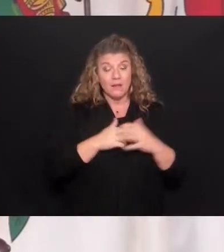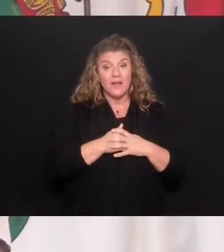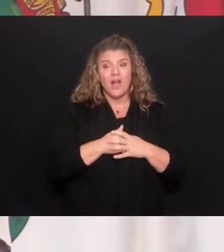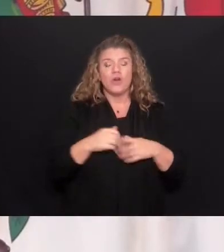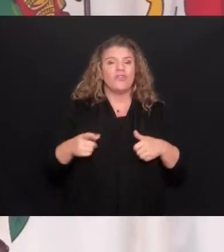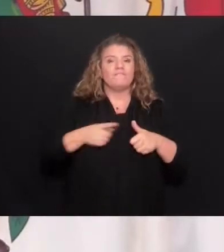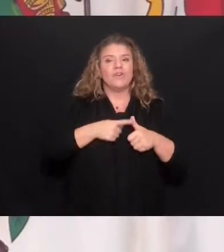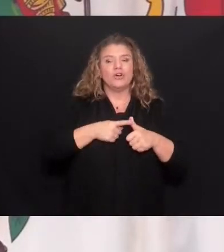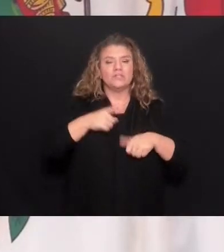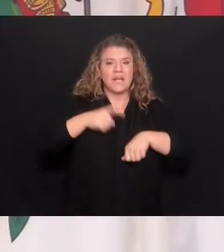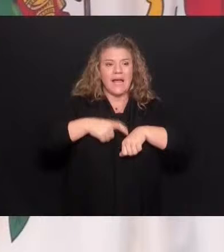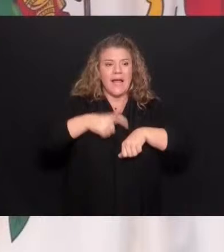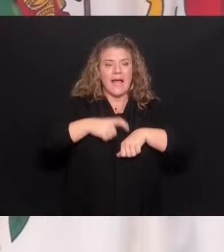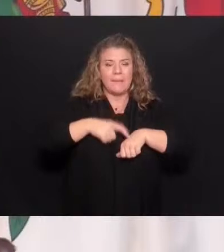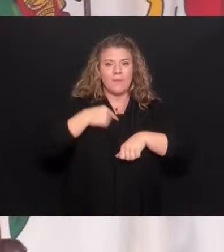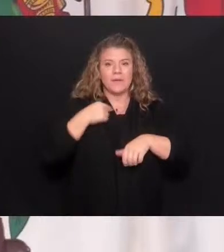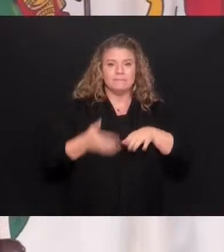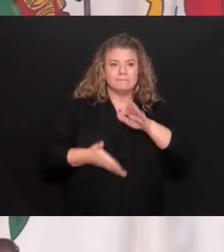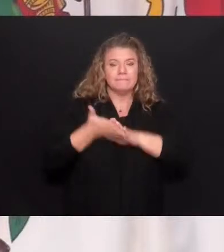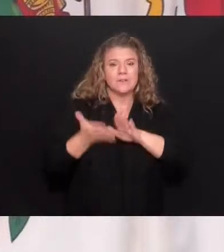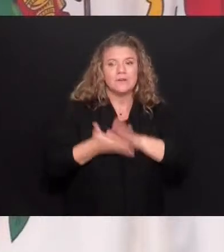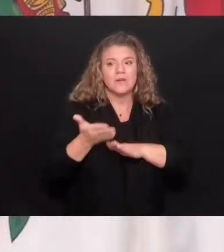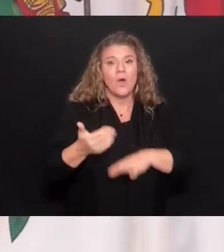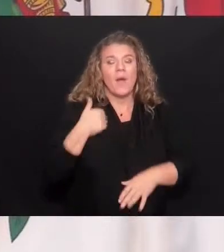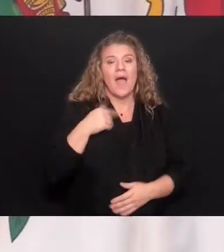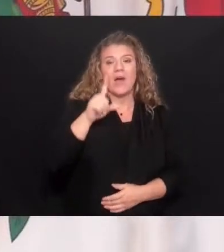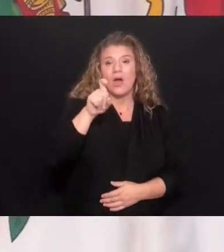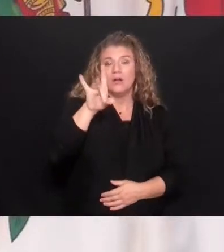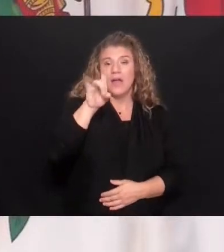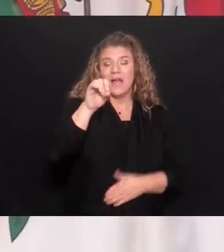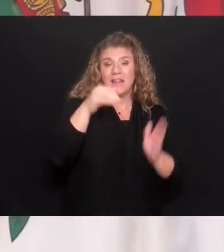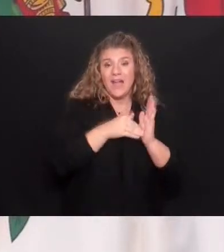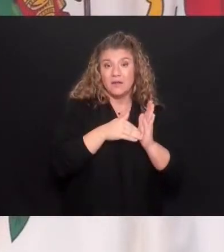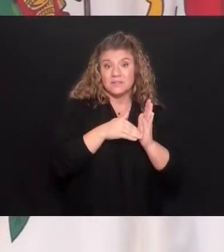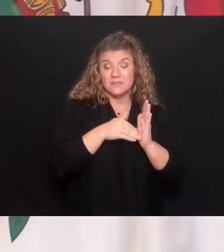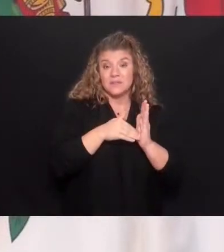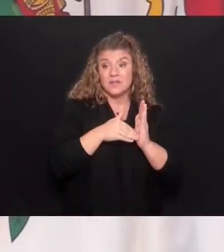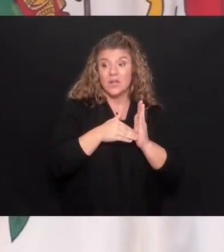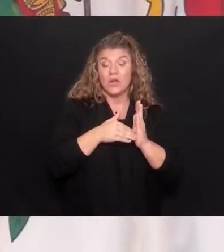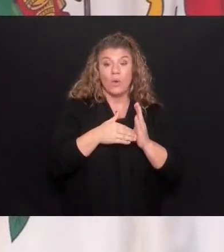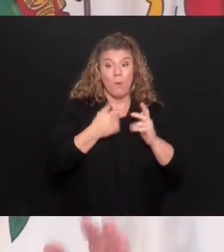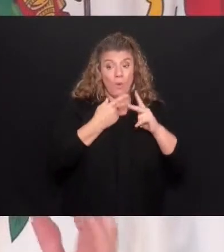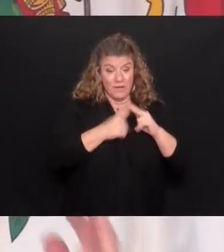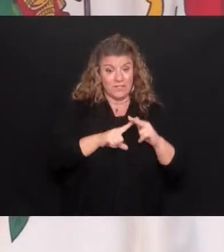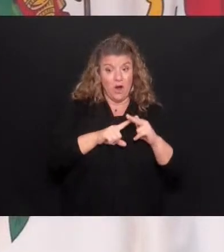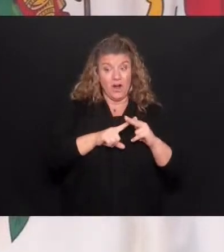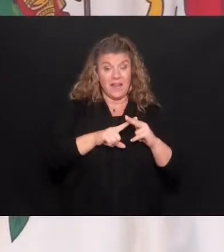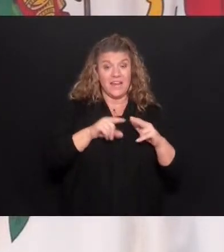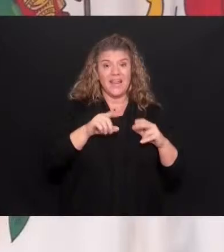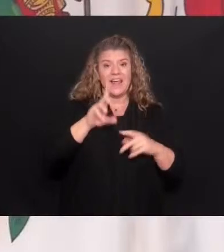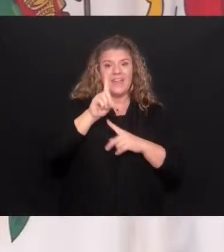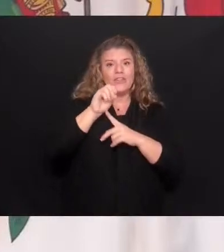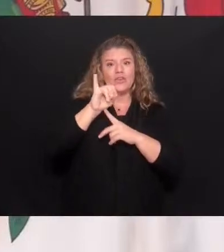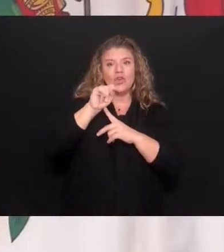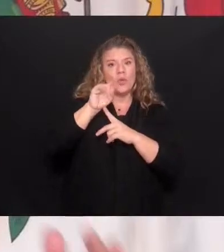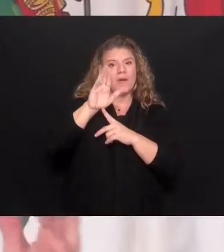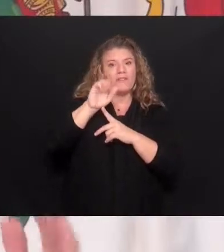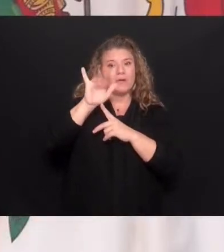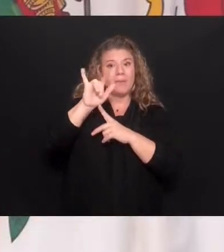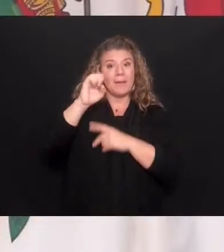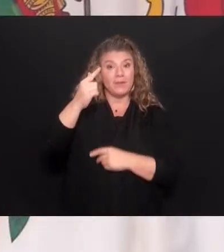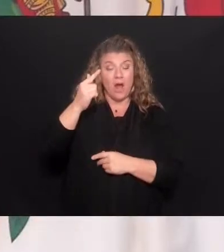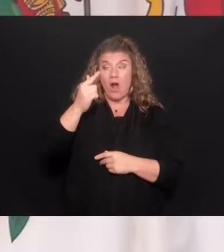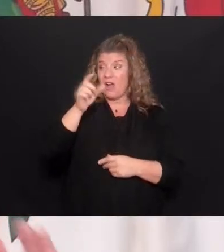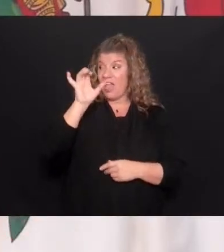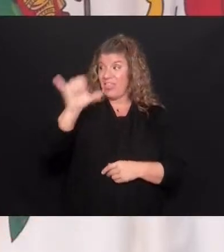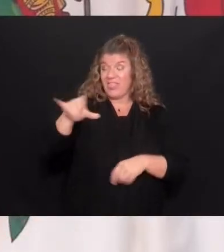go run right out of the get-go, we had 180,000 when we started to do it for baby dog stuff. From